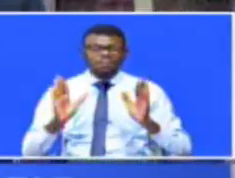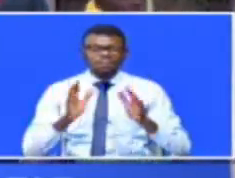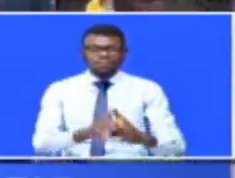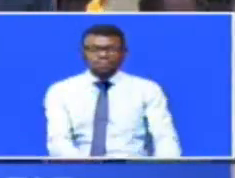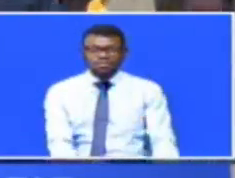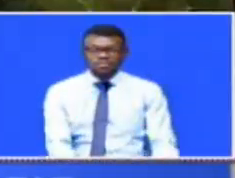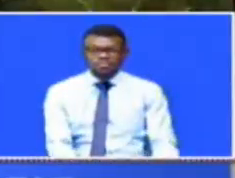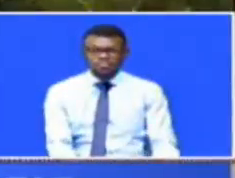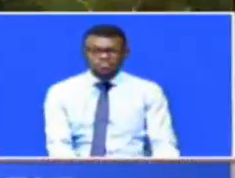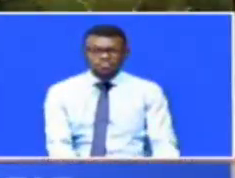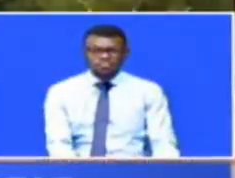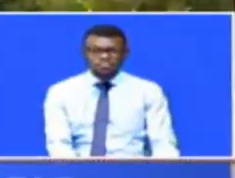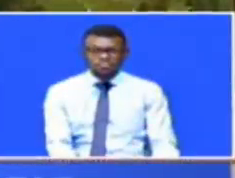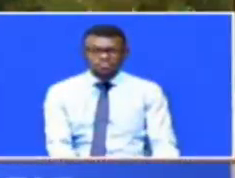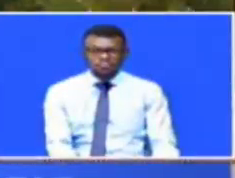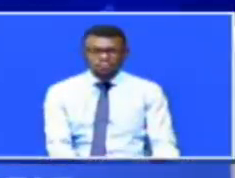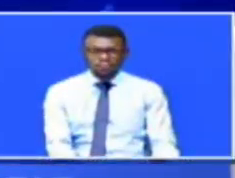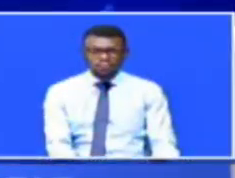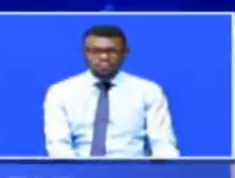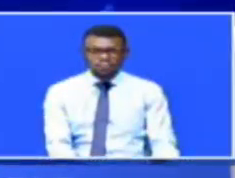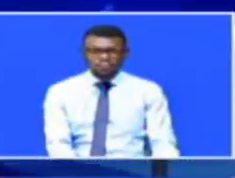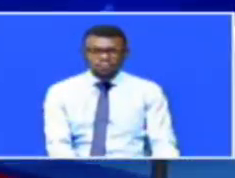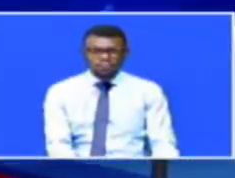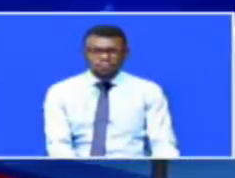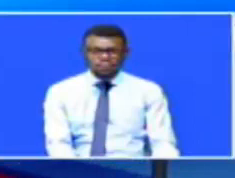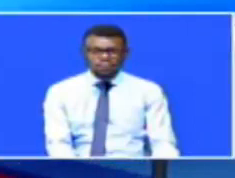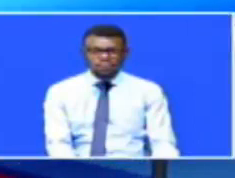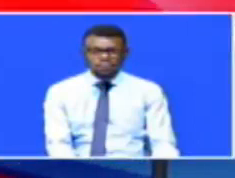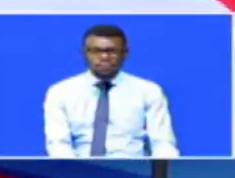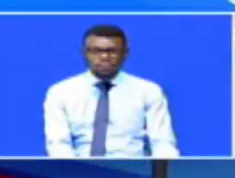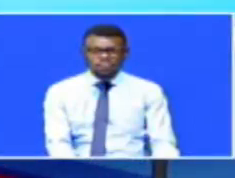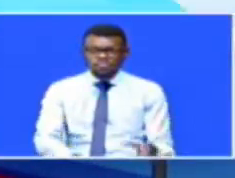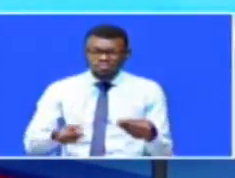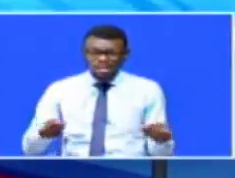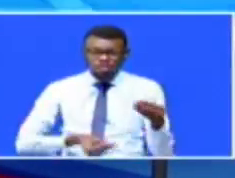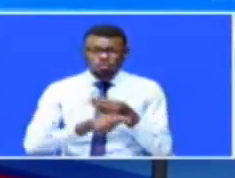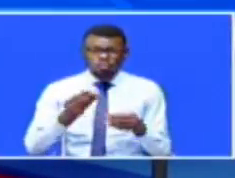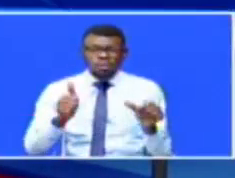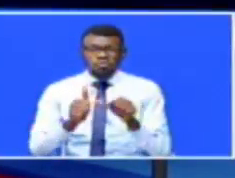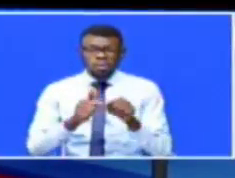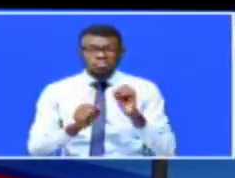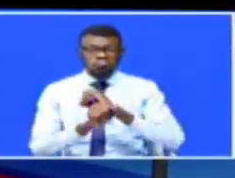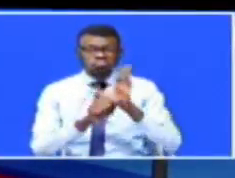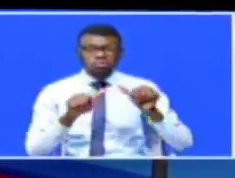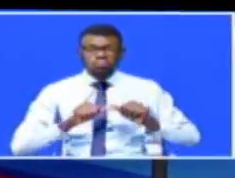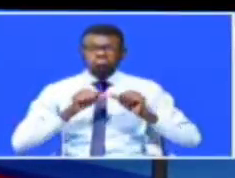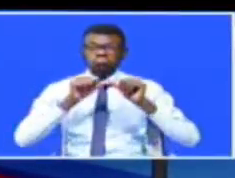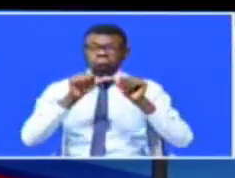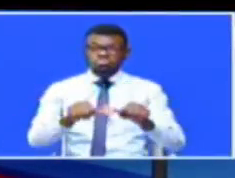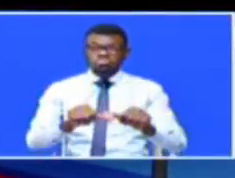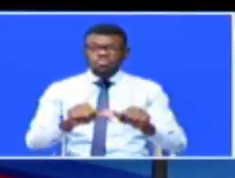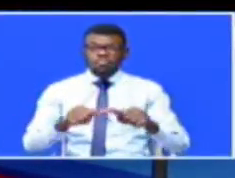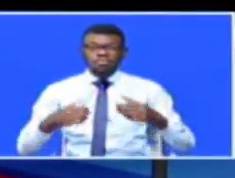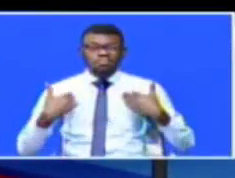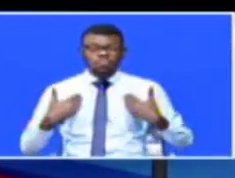Emmanuel To, KTN News, Nairobi. Now, as the economic impact of COVID-19 continues to bite,